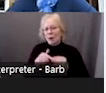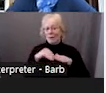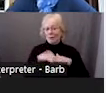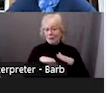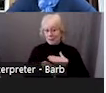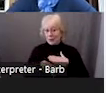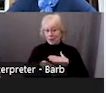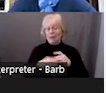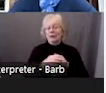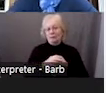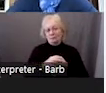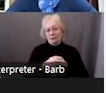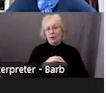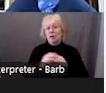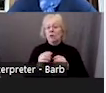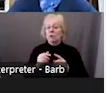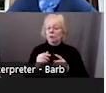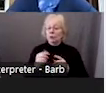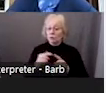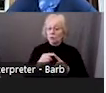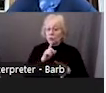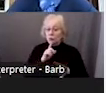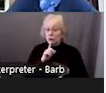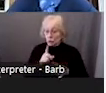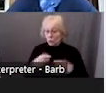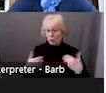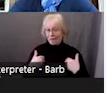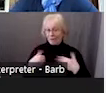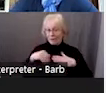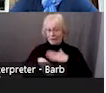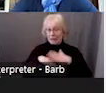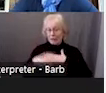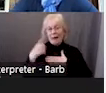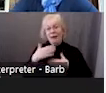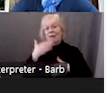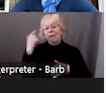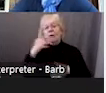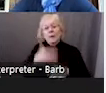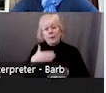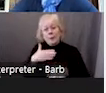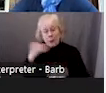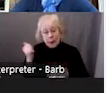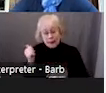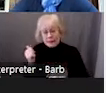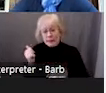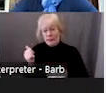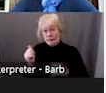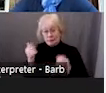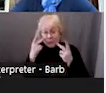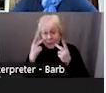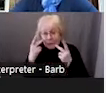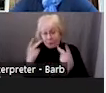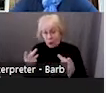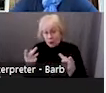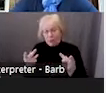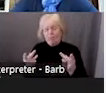To ensure accessibility and optimum viewing, we ask that you please turn off your video except for the